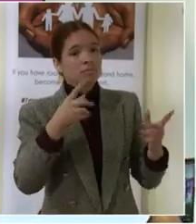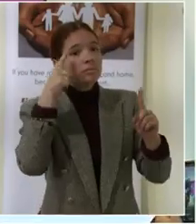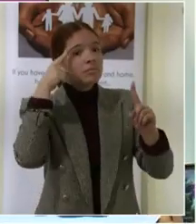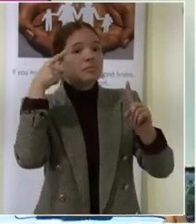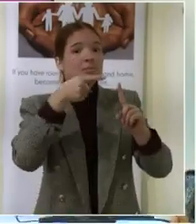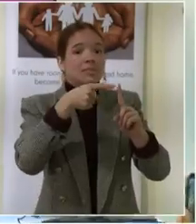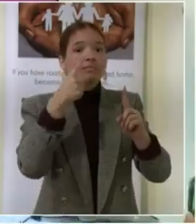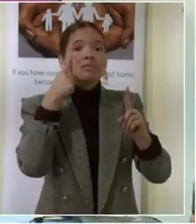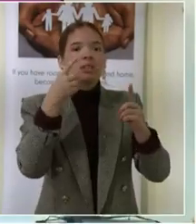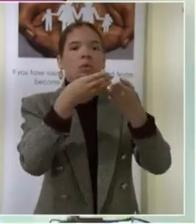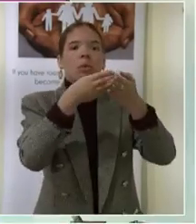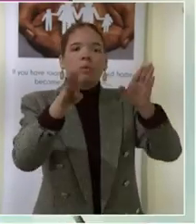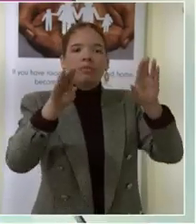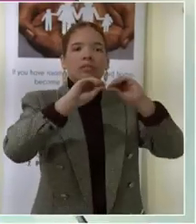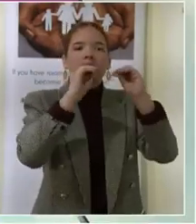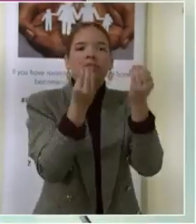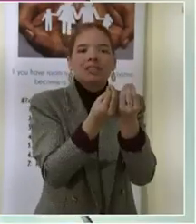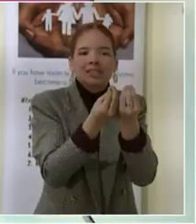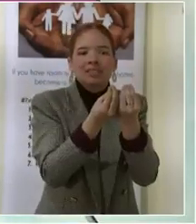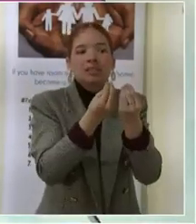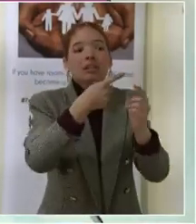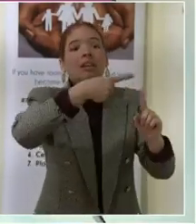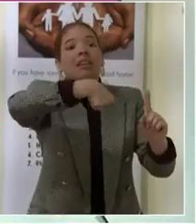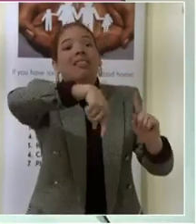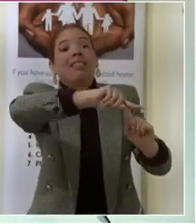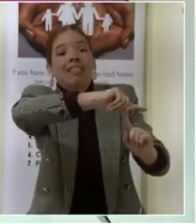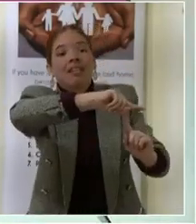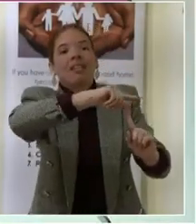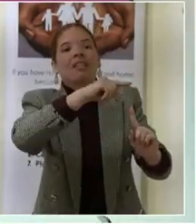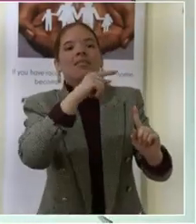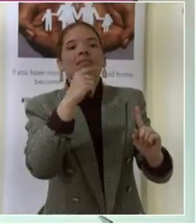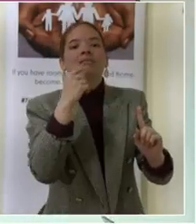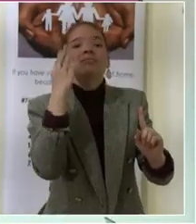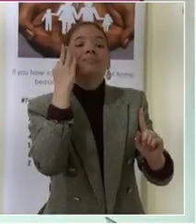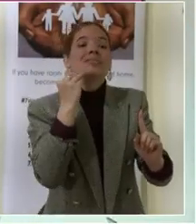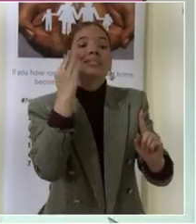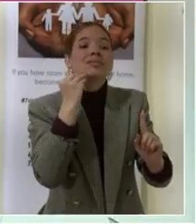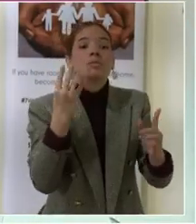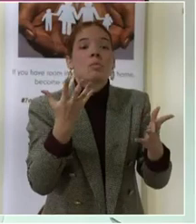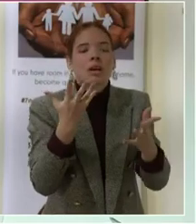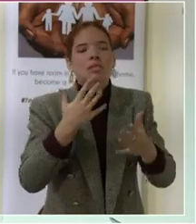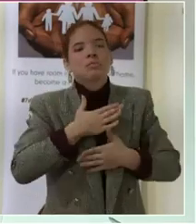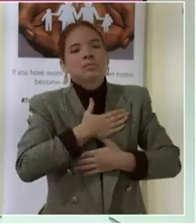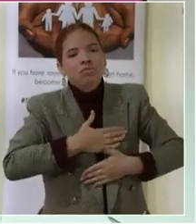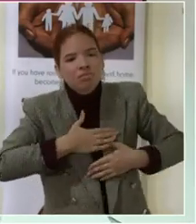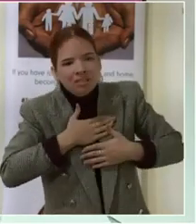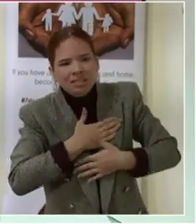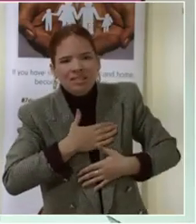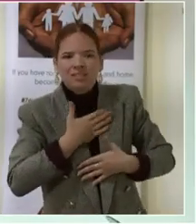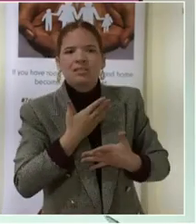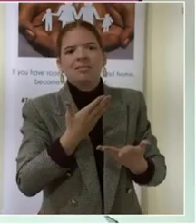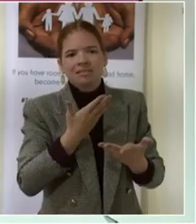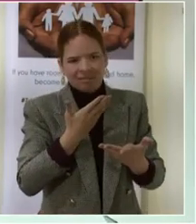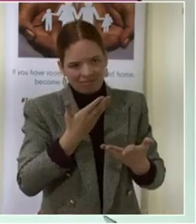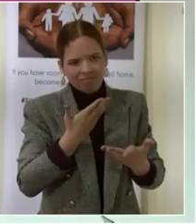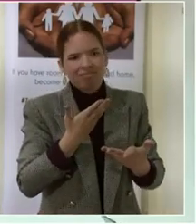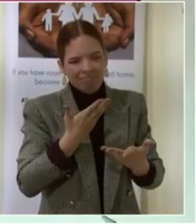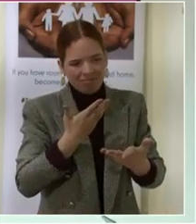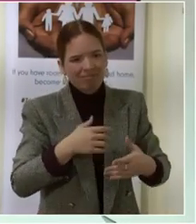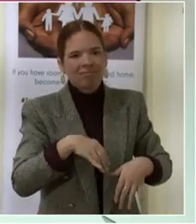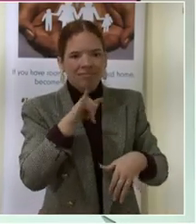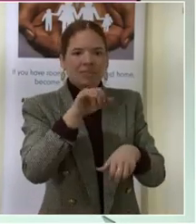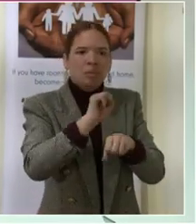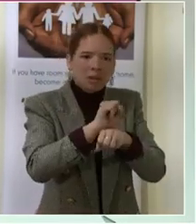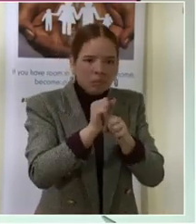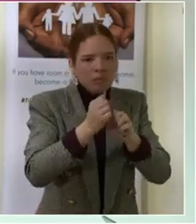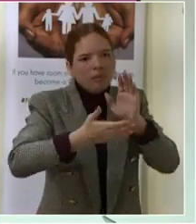that have experience doing recreation. So many of the organizations are no stranger. They currently work in the recreation space. We do